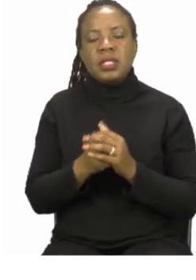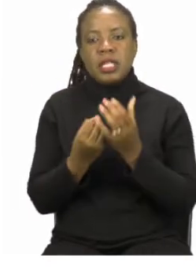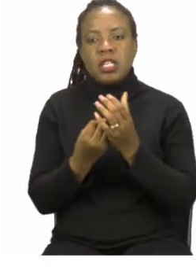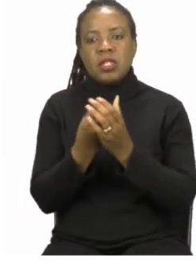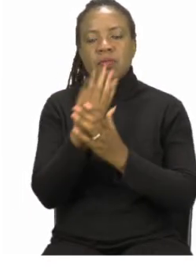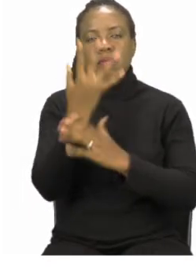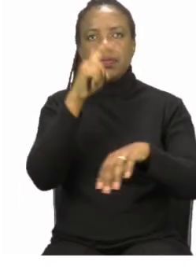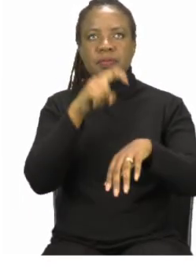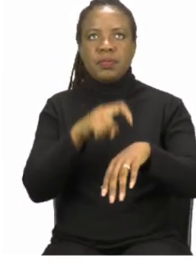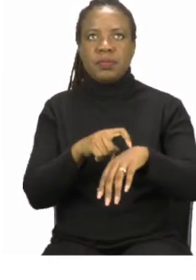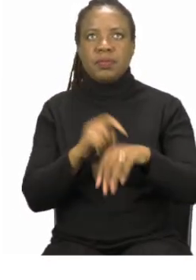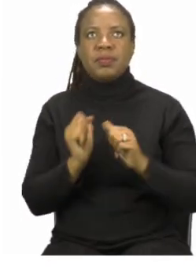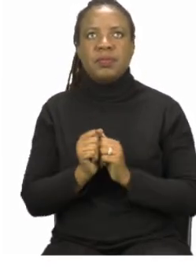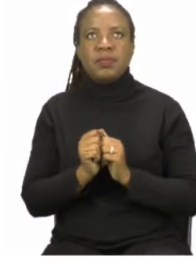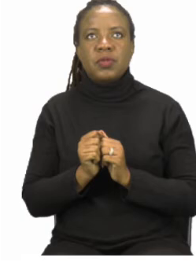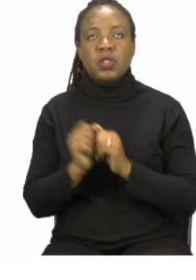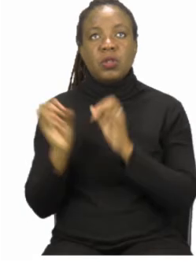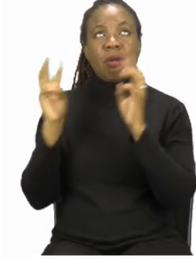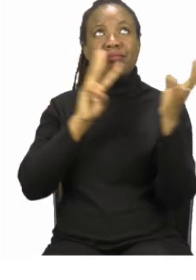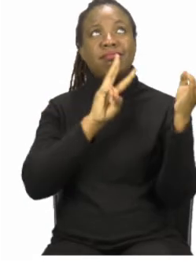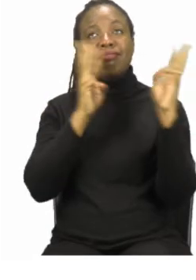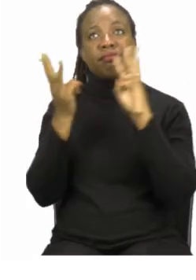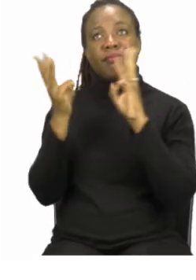spring, and weather.